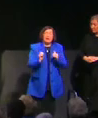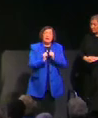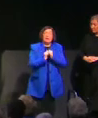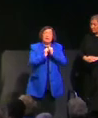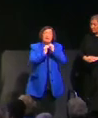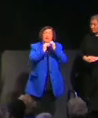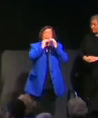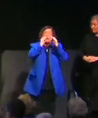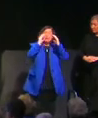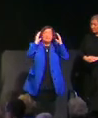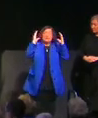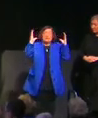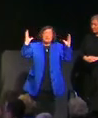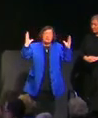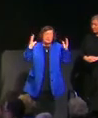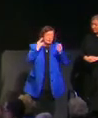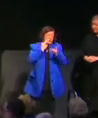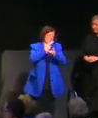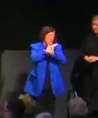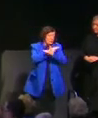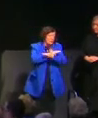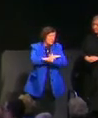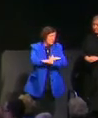Utseror misror achayim es